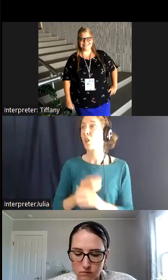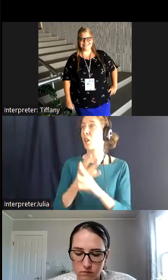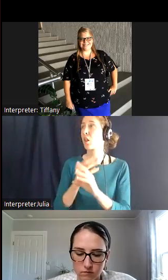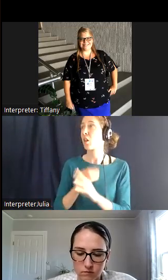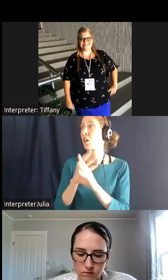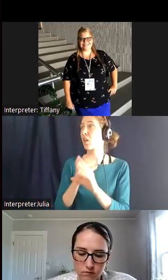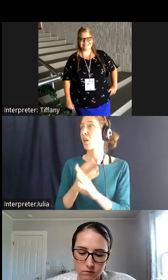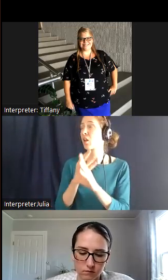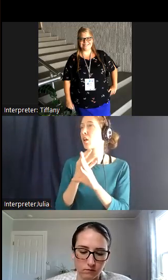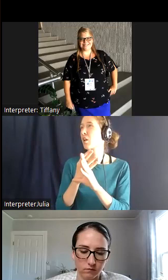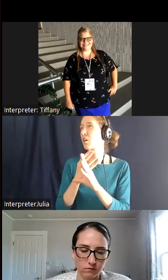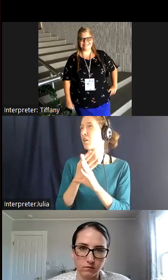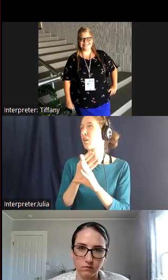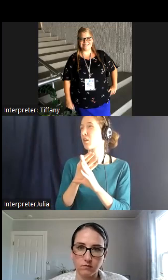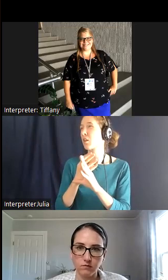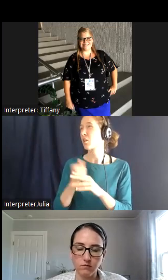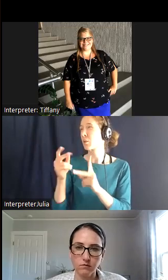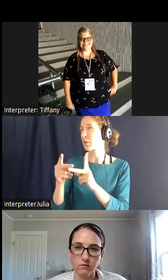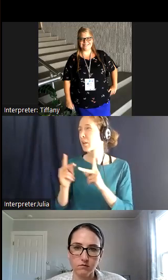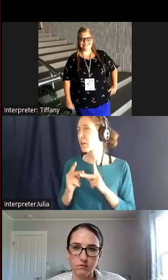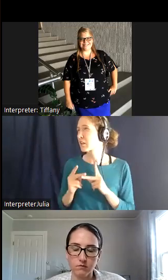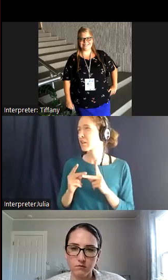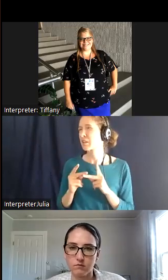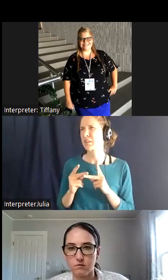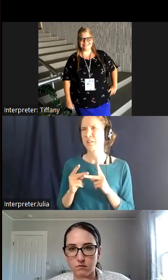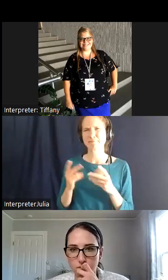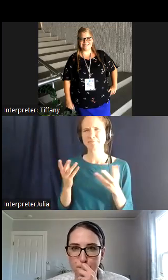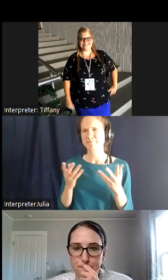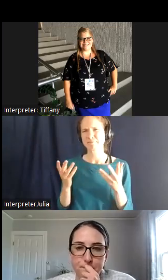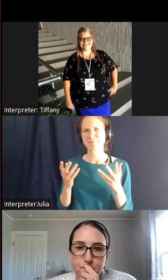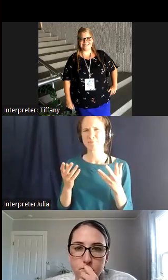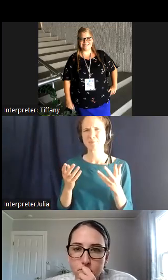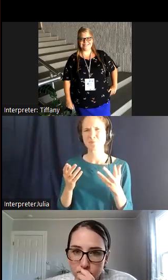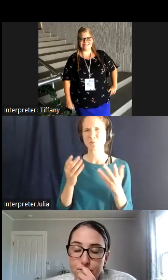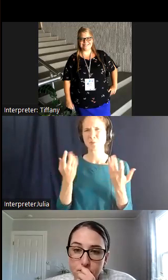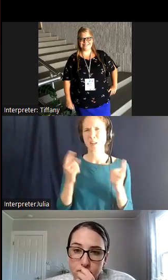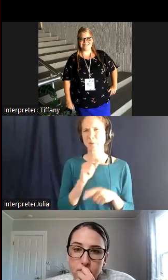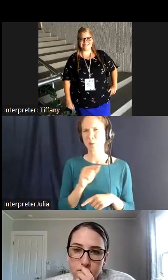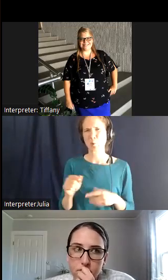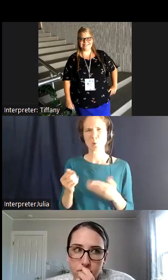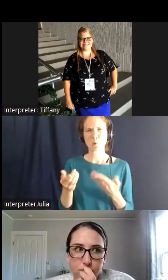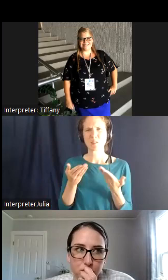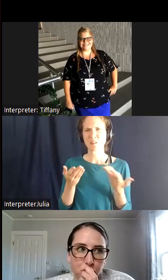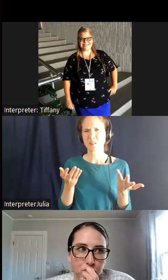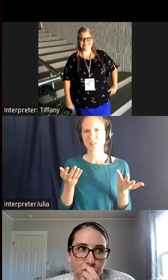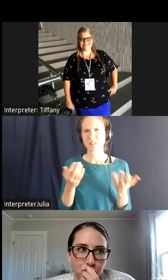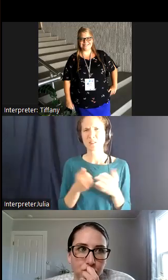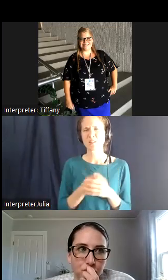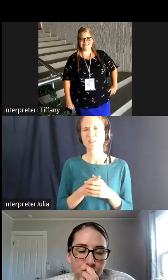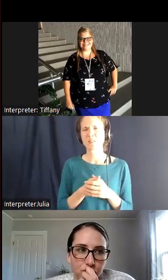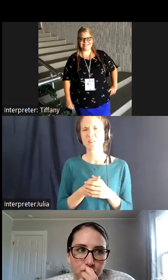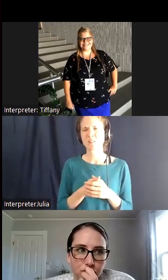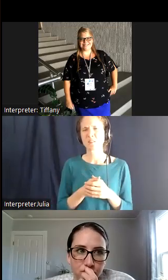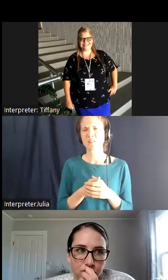services in other places, or perhaps, well, I'll just say other places. And what does it mean